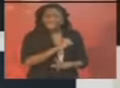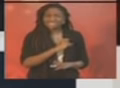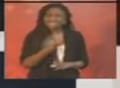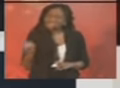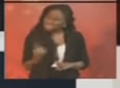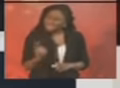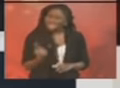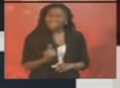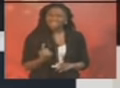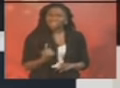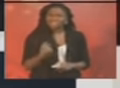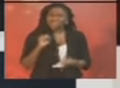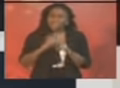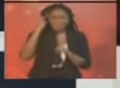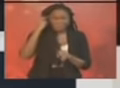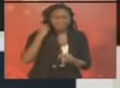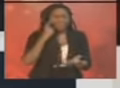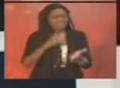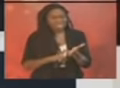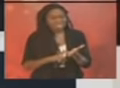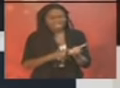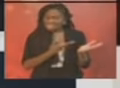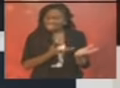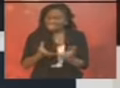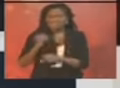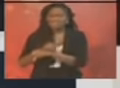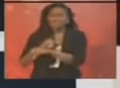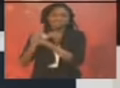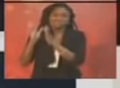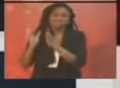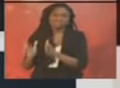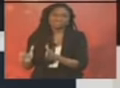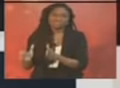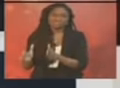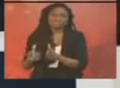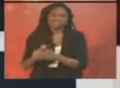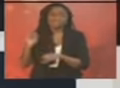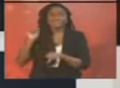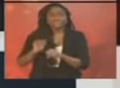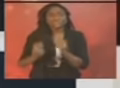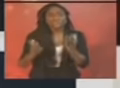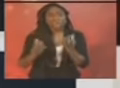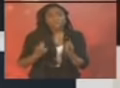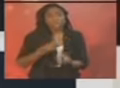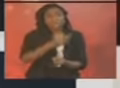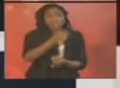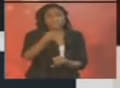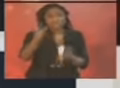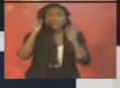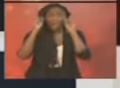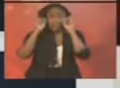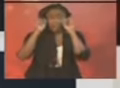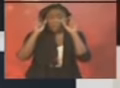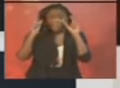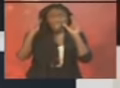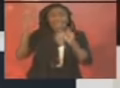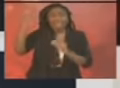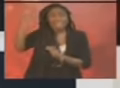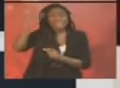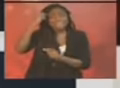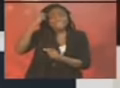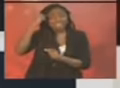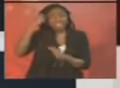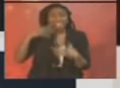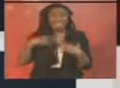have their social structure there, which is important to them. So I really want us to be aware of the mental health challenges.